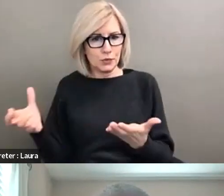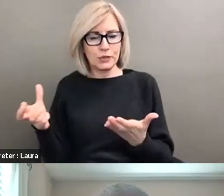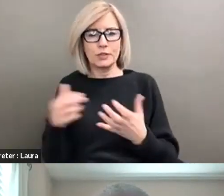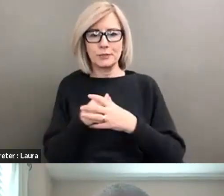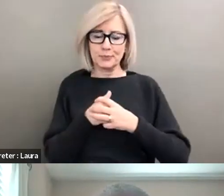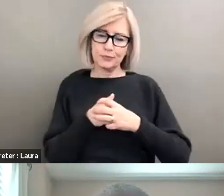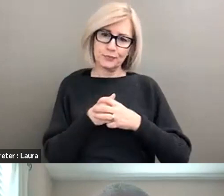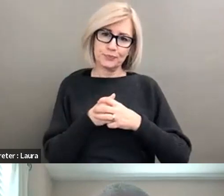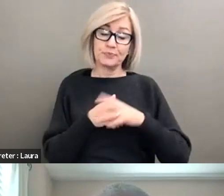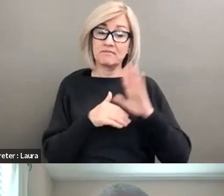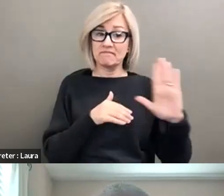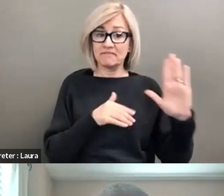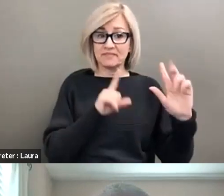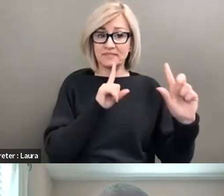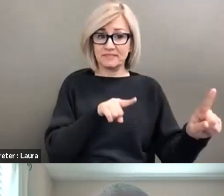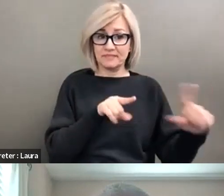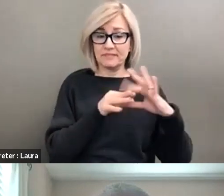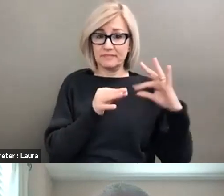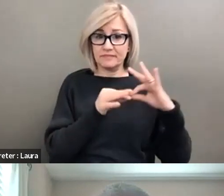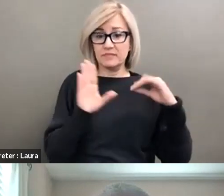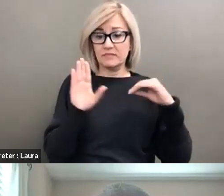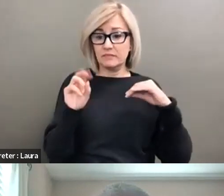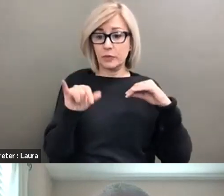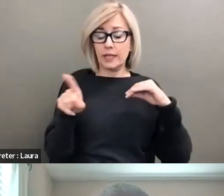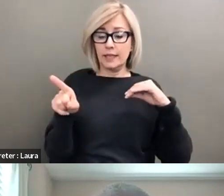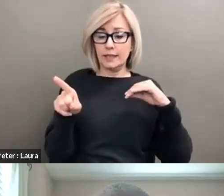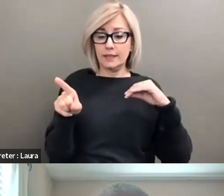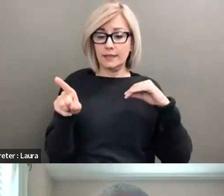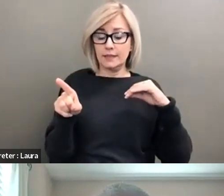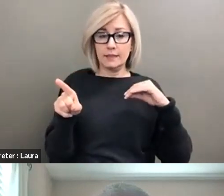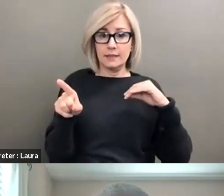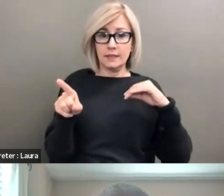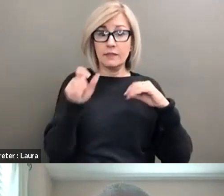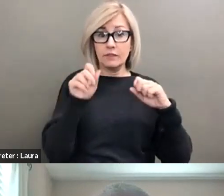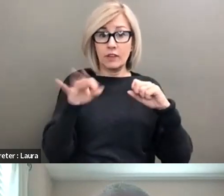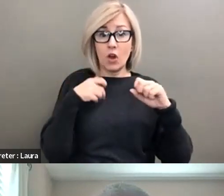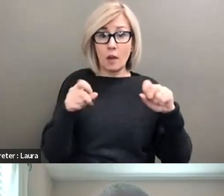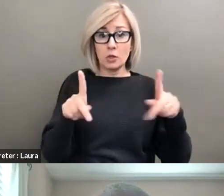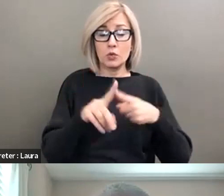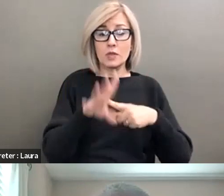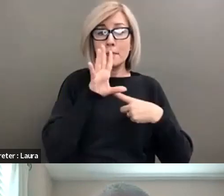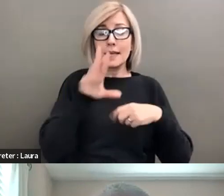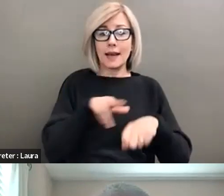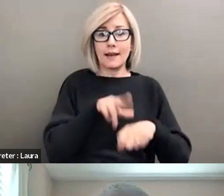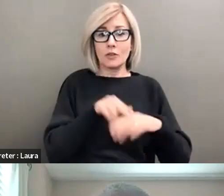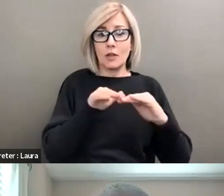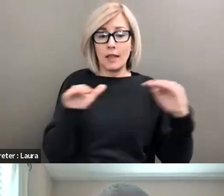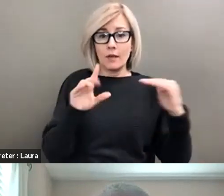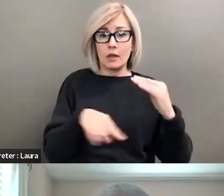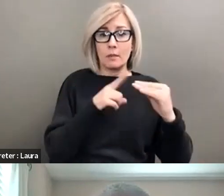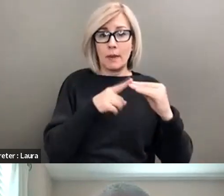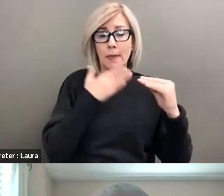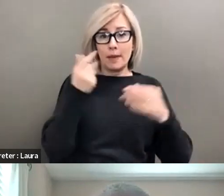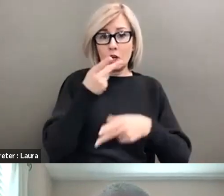services. And she said, her comment was, Brady, that really, if you have an opportunity to speak at the national level about the Better